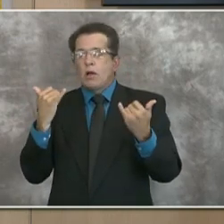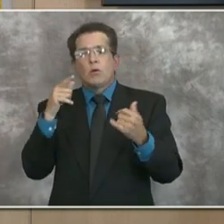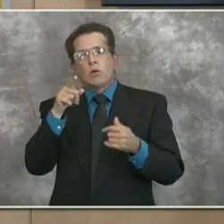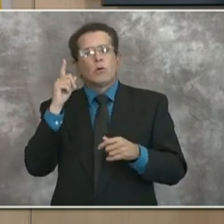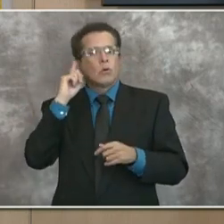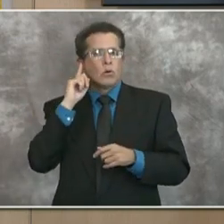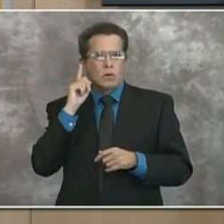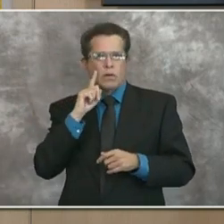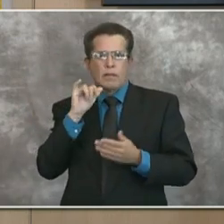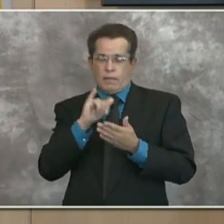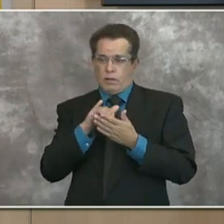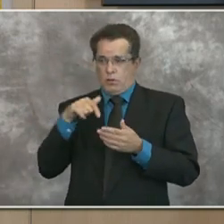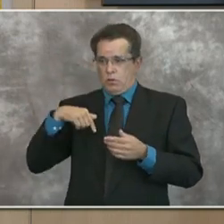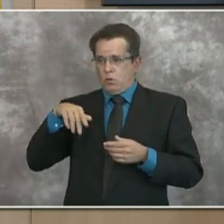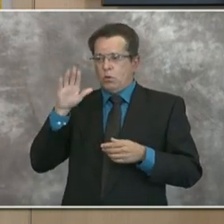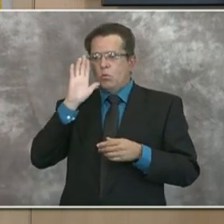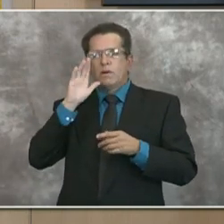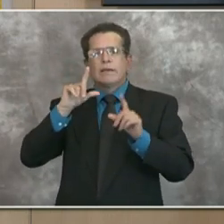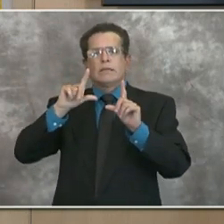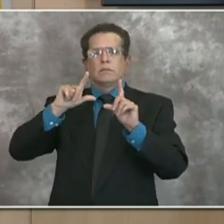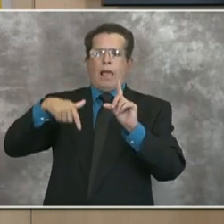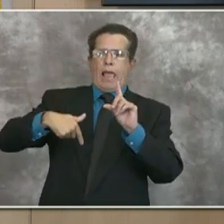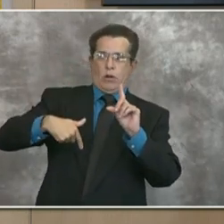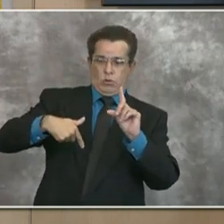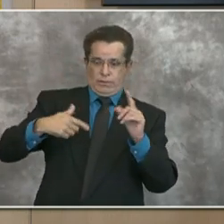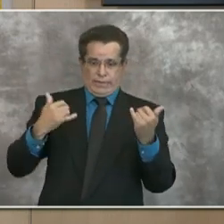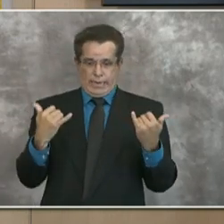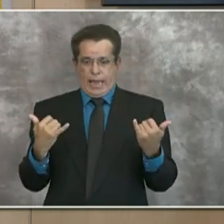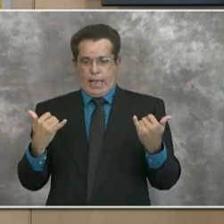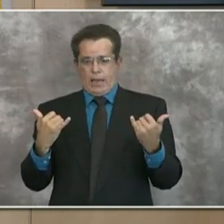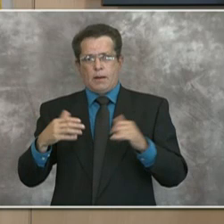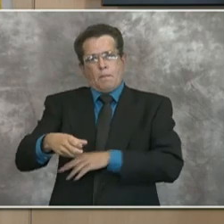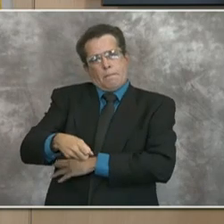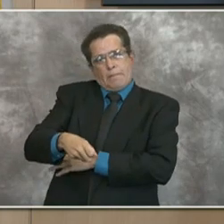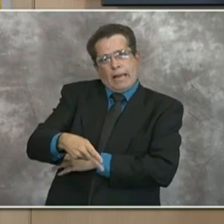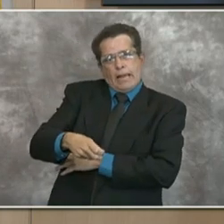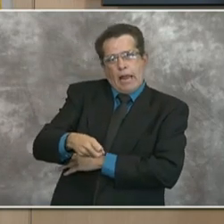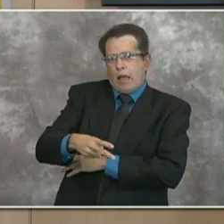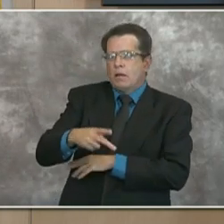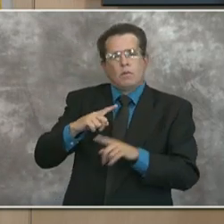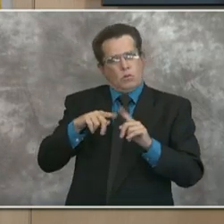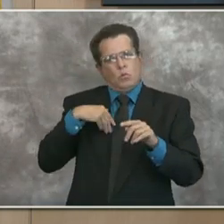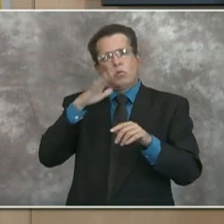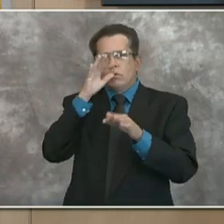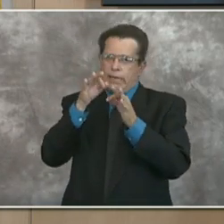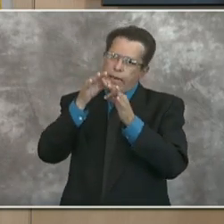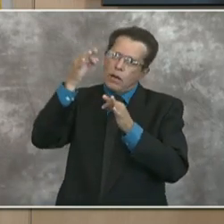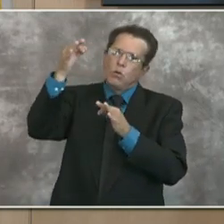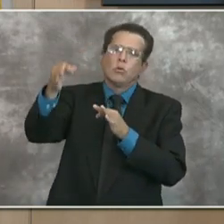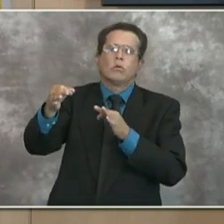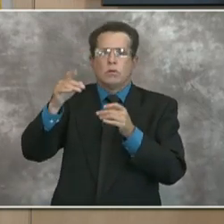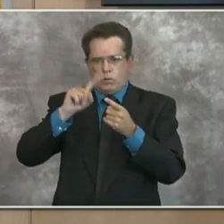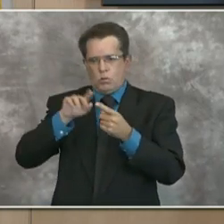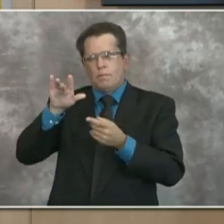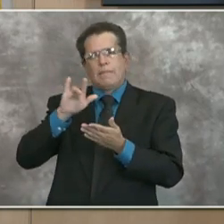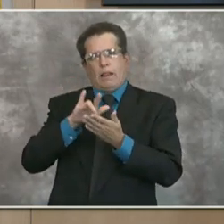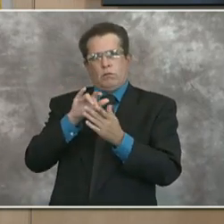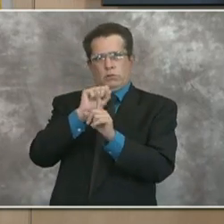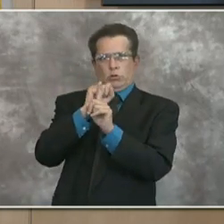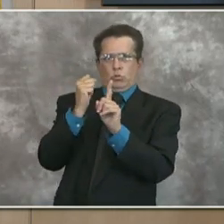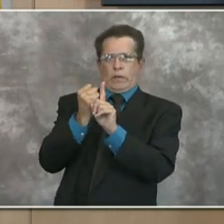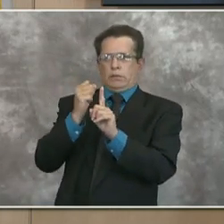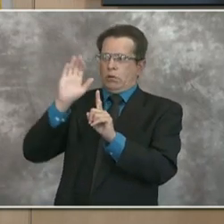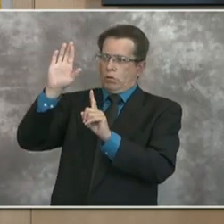to expire that we had in existence today at midnight, but we will be continuing it until the medical situation and the